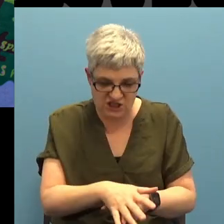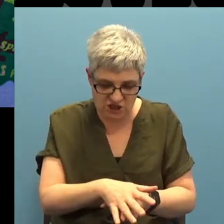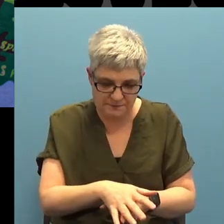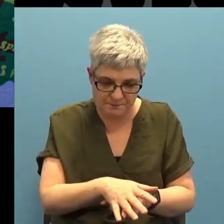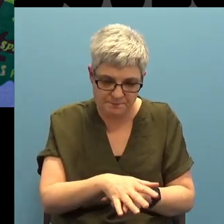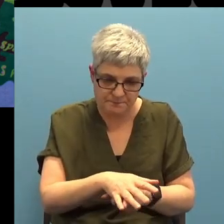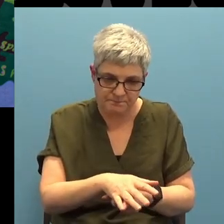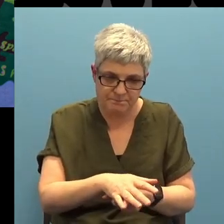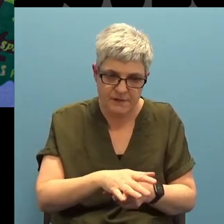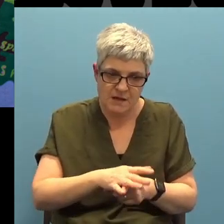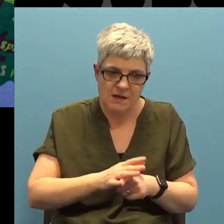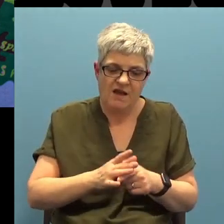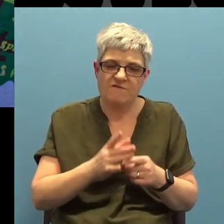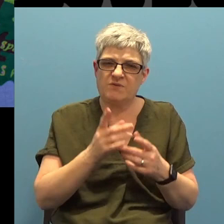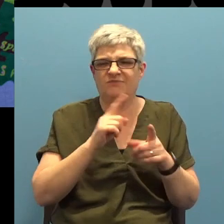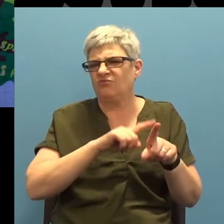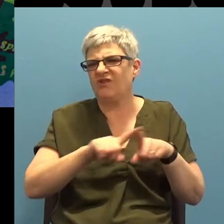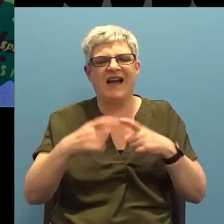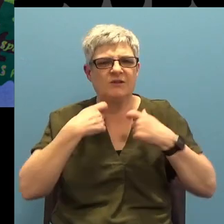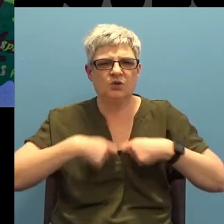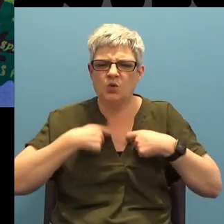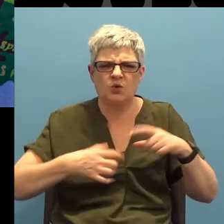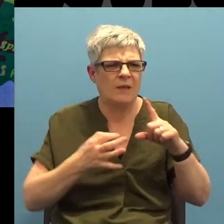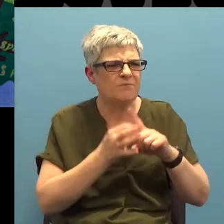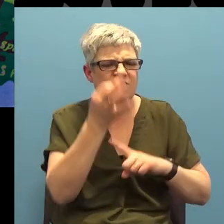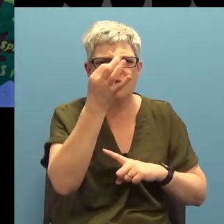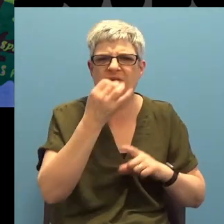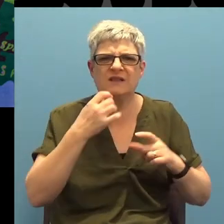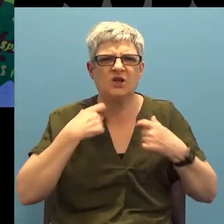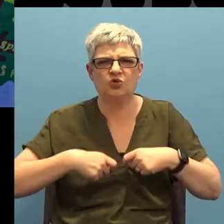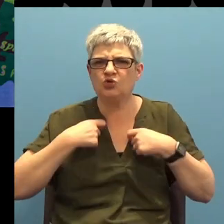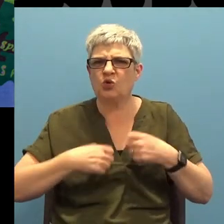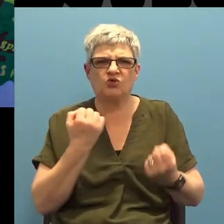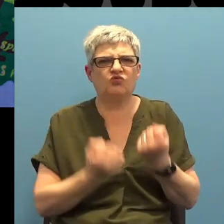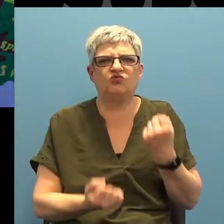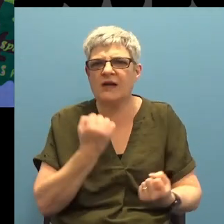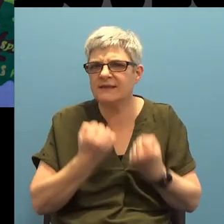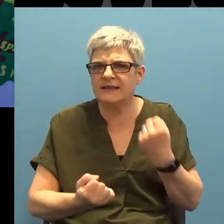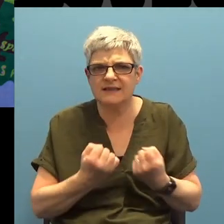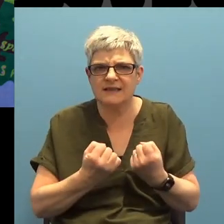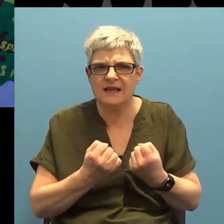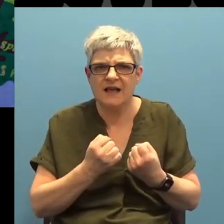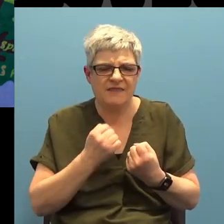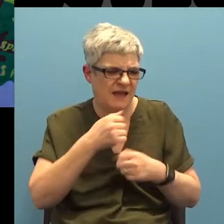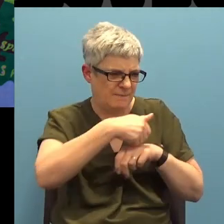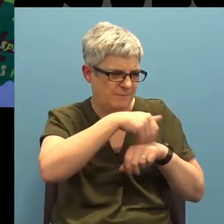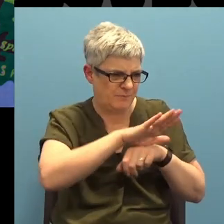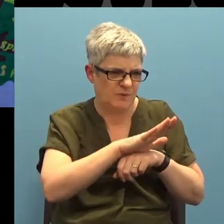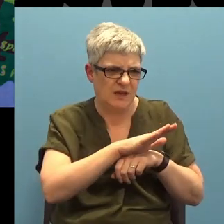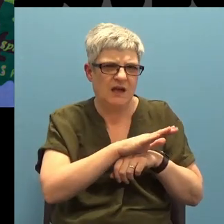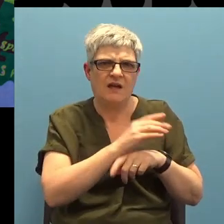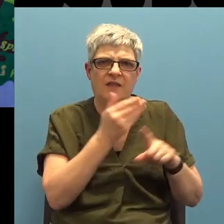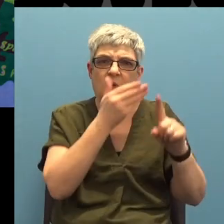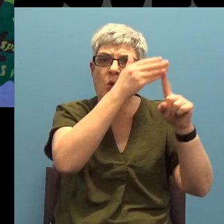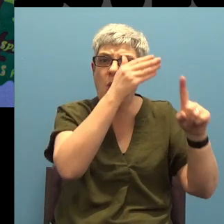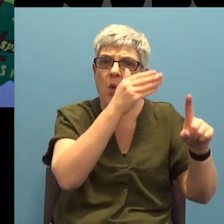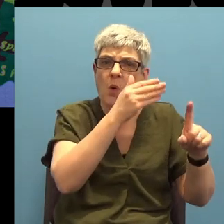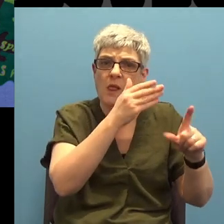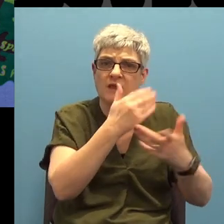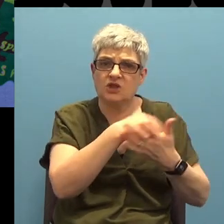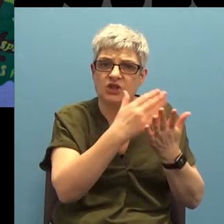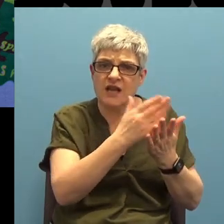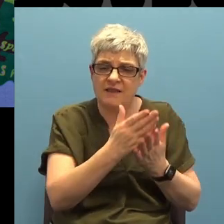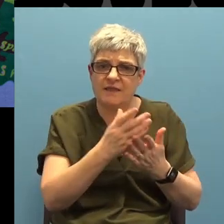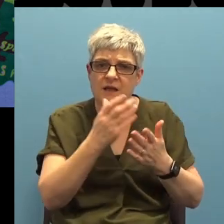Any effort at social improvement or social justice that seeks to neglect the goal to share the gospel and save the